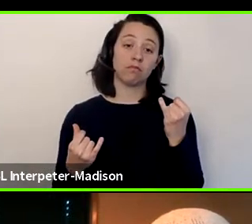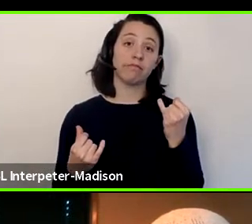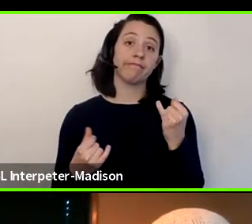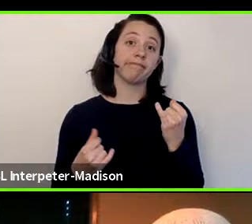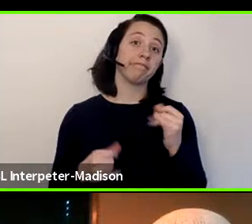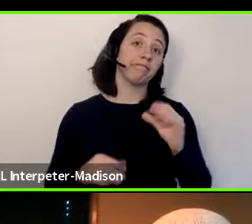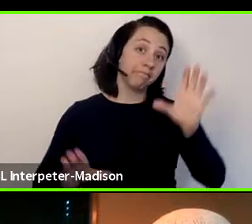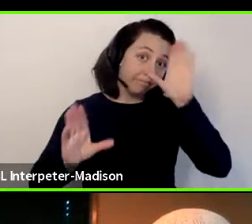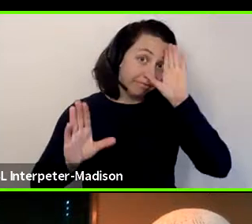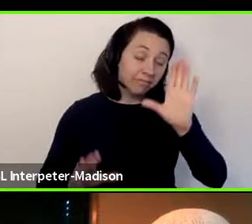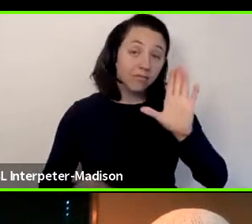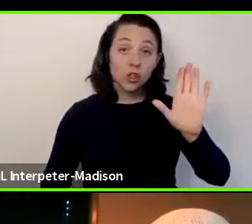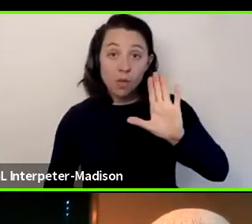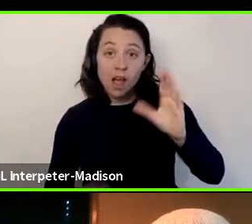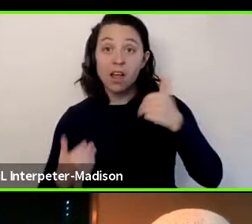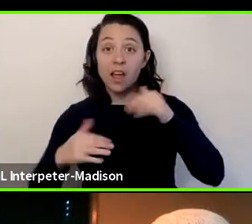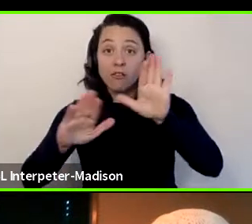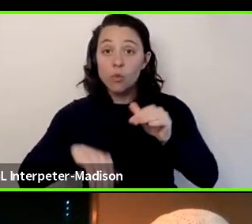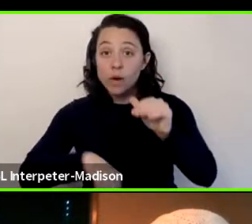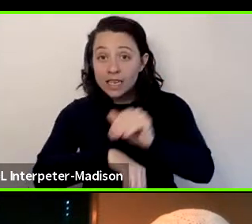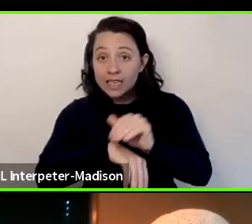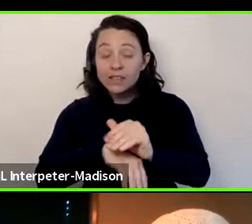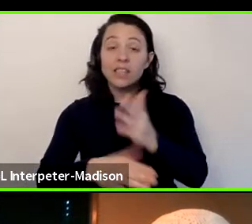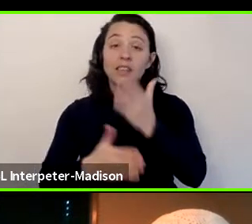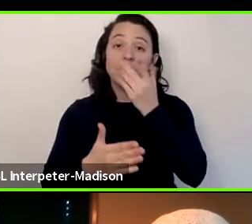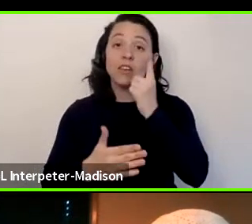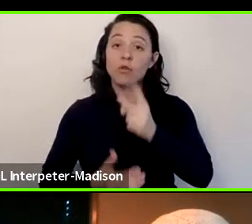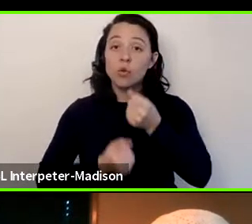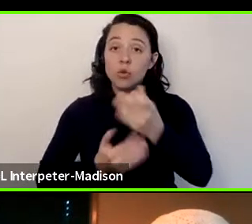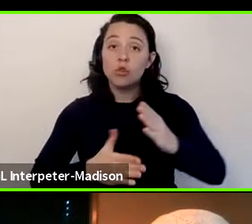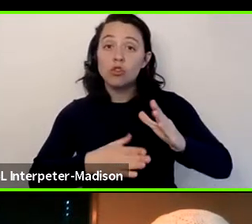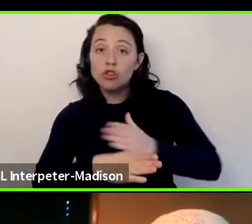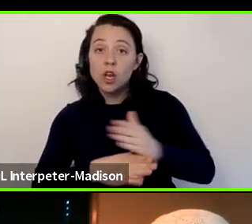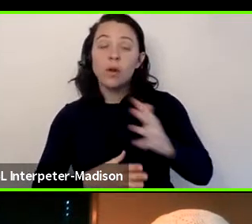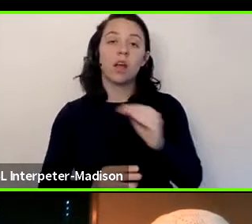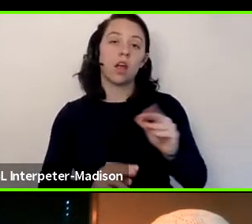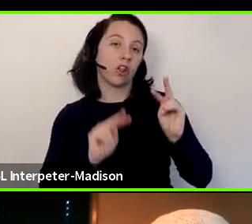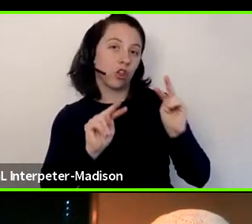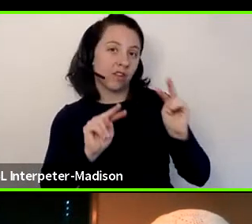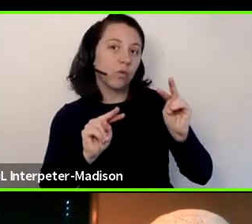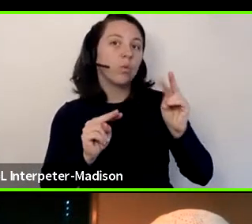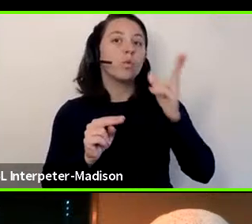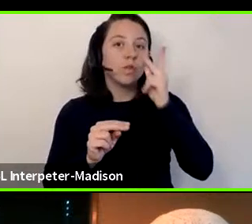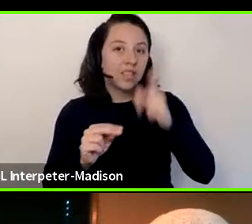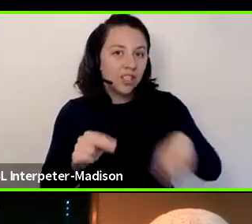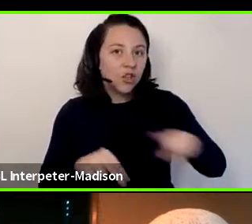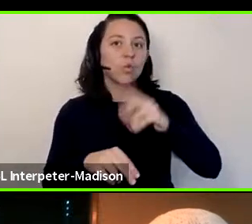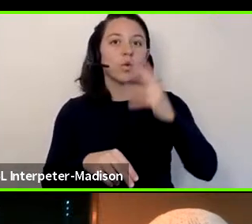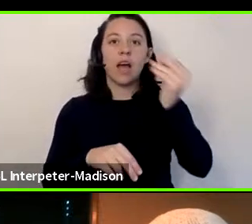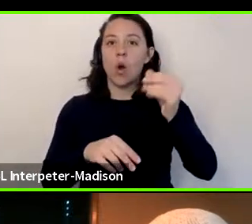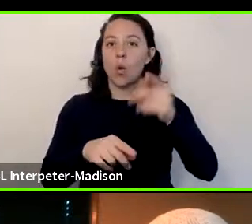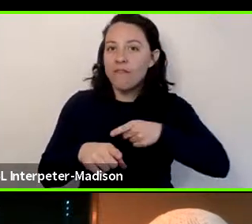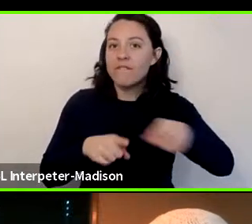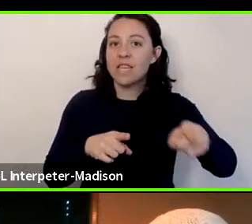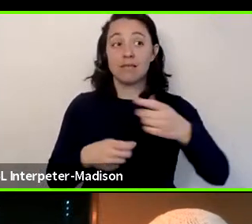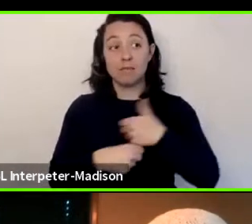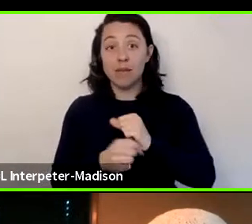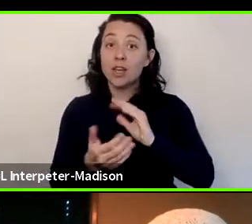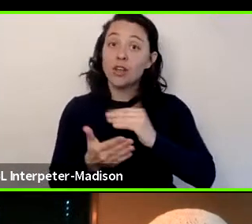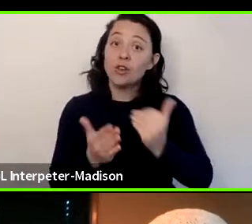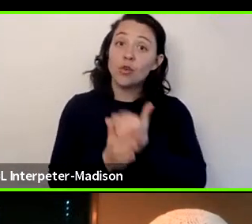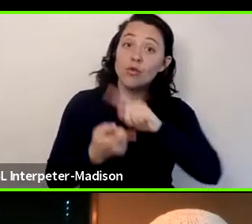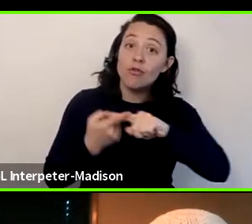evening. Thank you for your time of sharing, and we'll look forward to you all out in the field, making new friends and